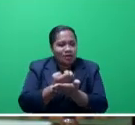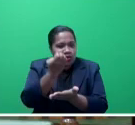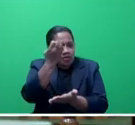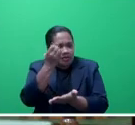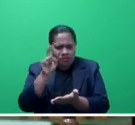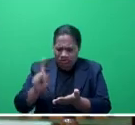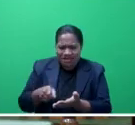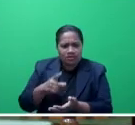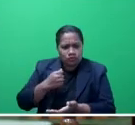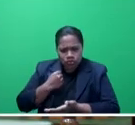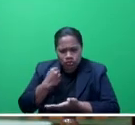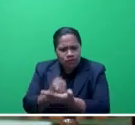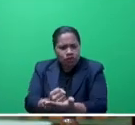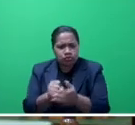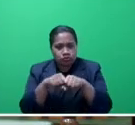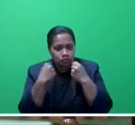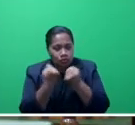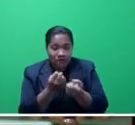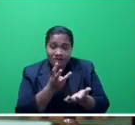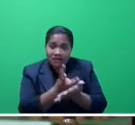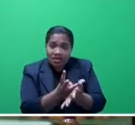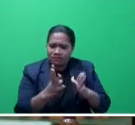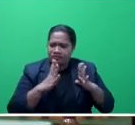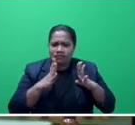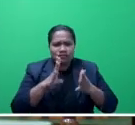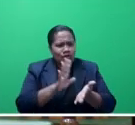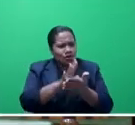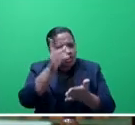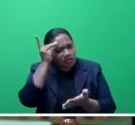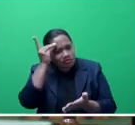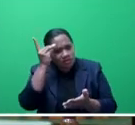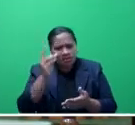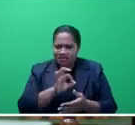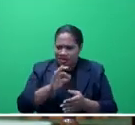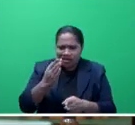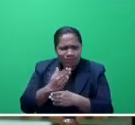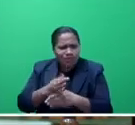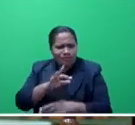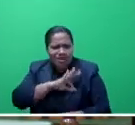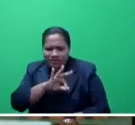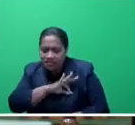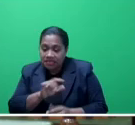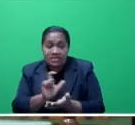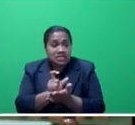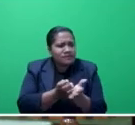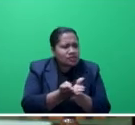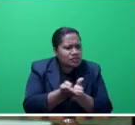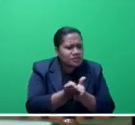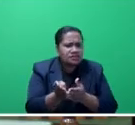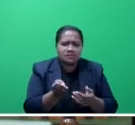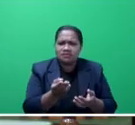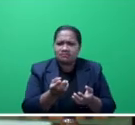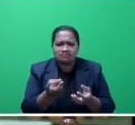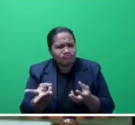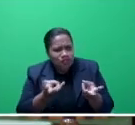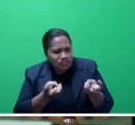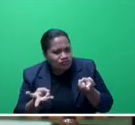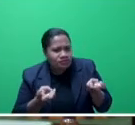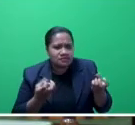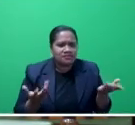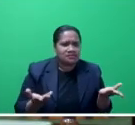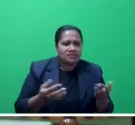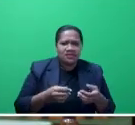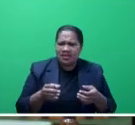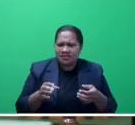social welfare, free education, unemployment benefits, civil service salaries, and other services that every one of us